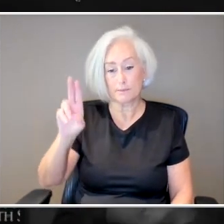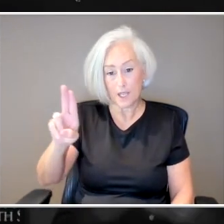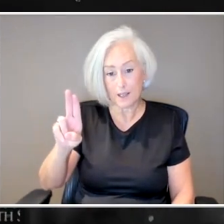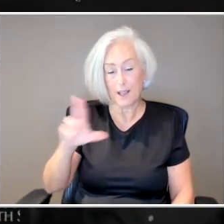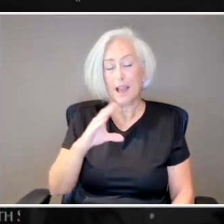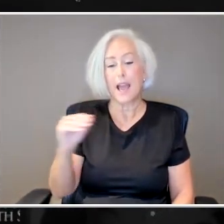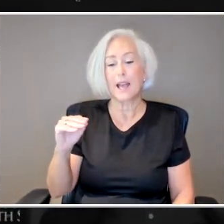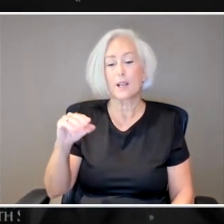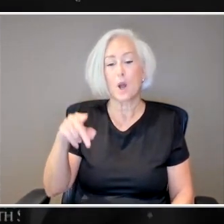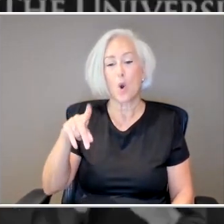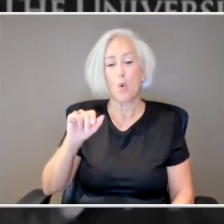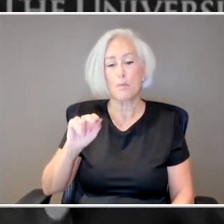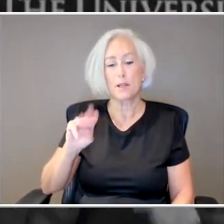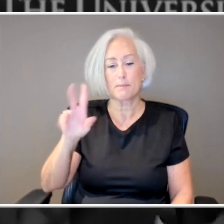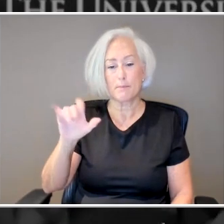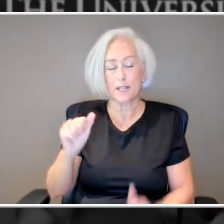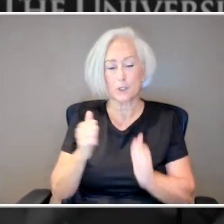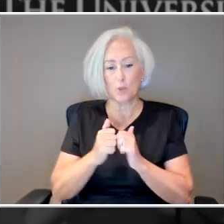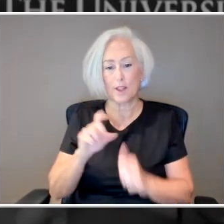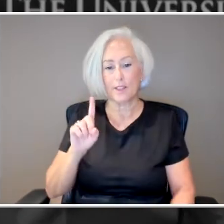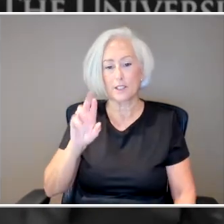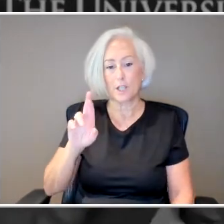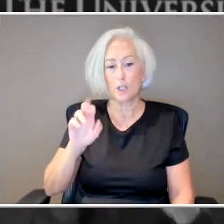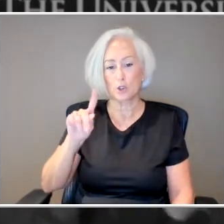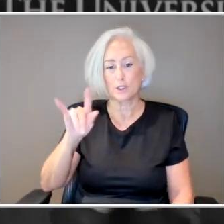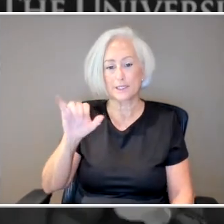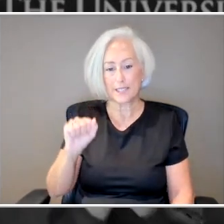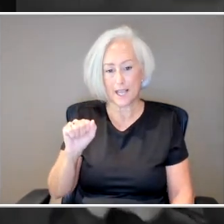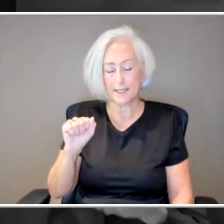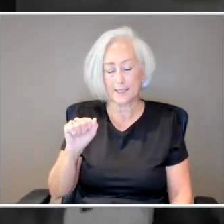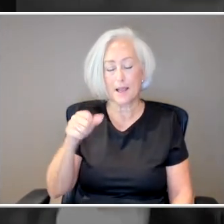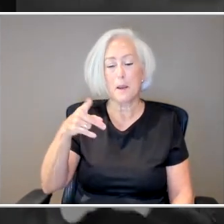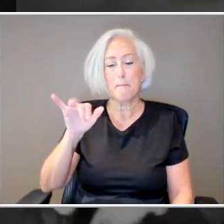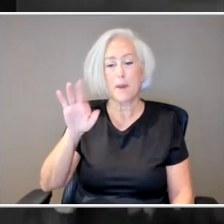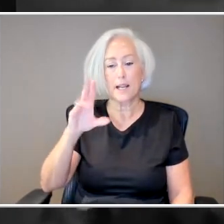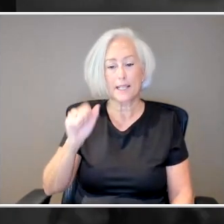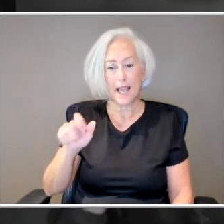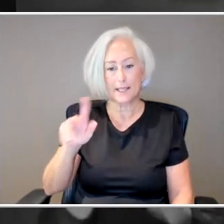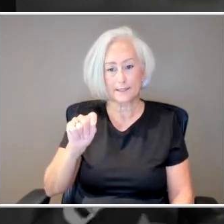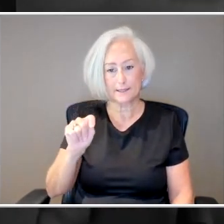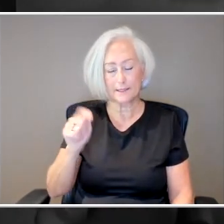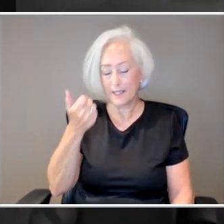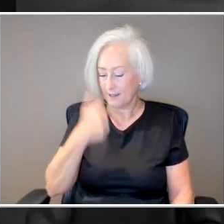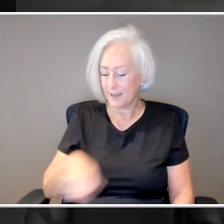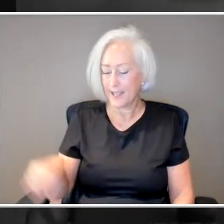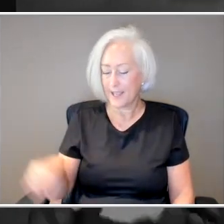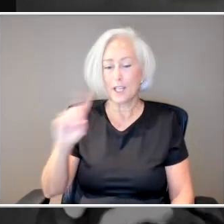Mics with Dr. Stites podcast. Now, everywhere podcasts are available.